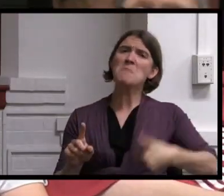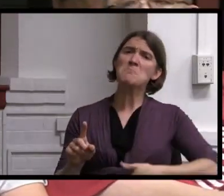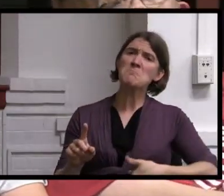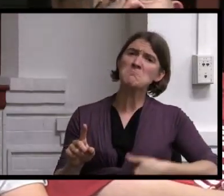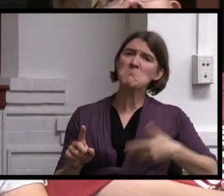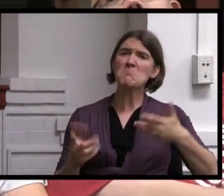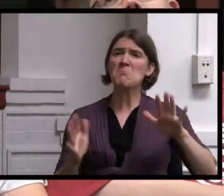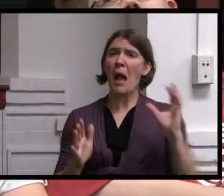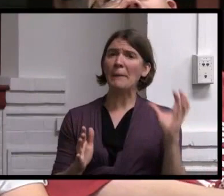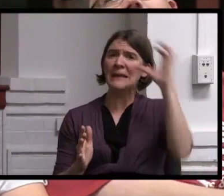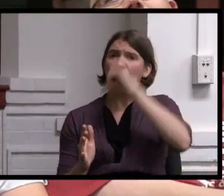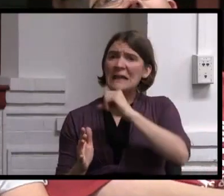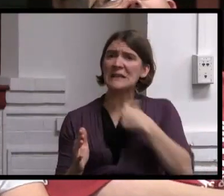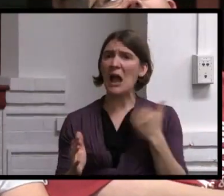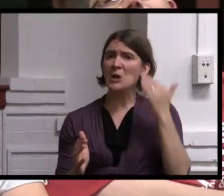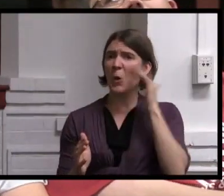idea.